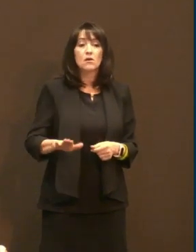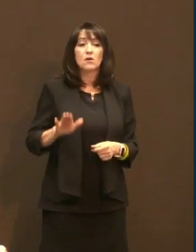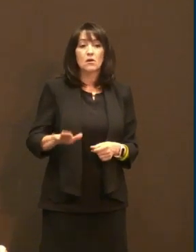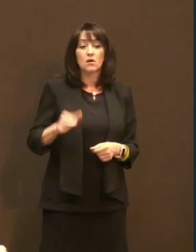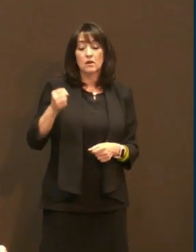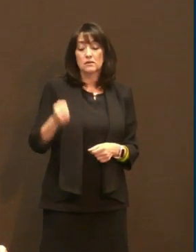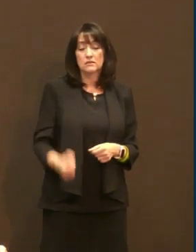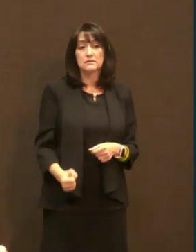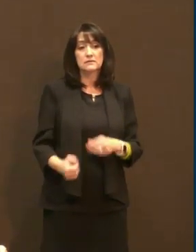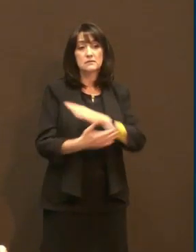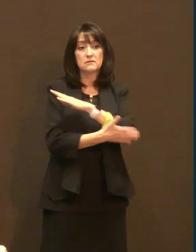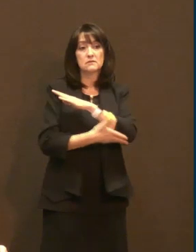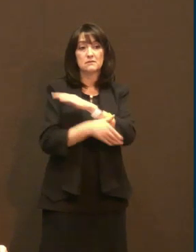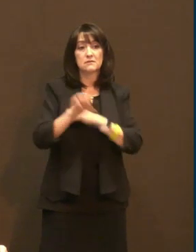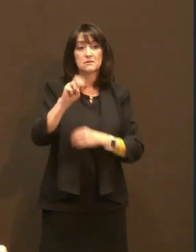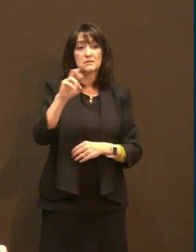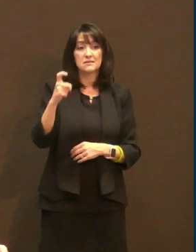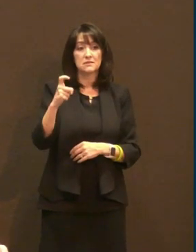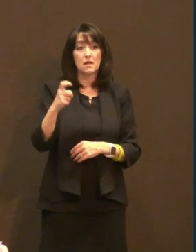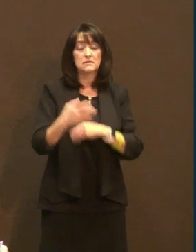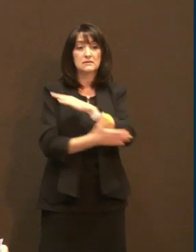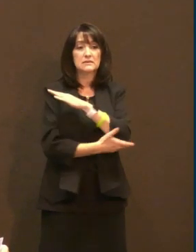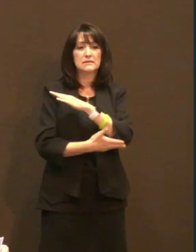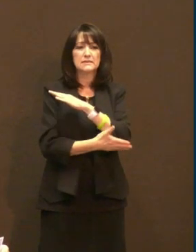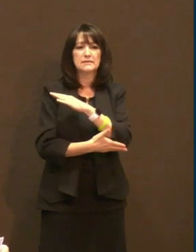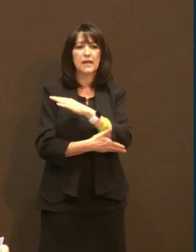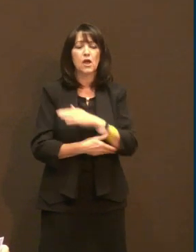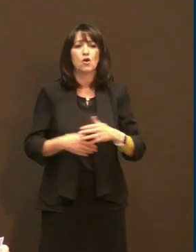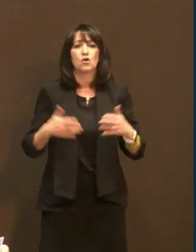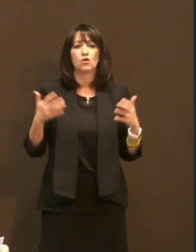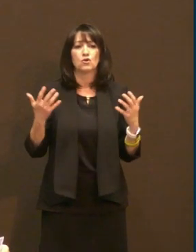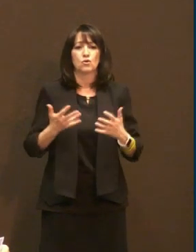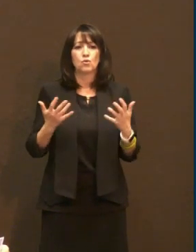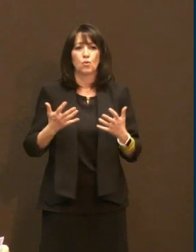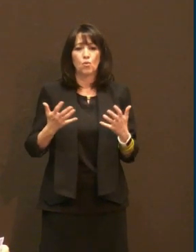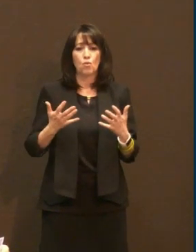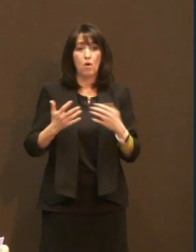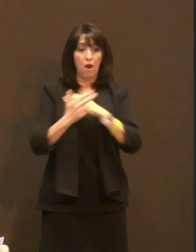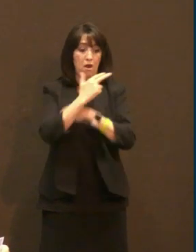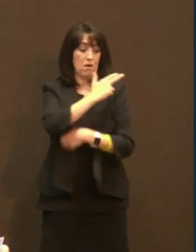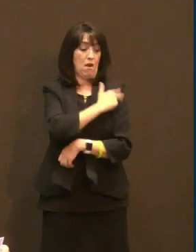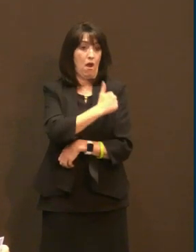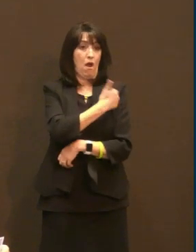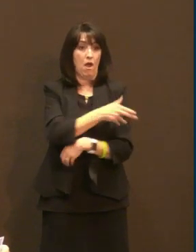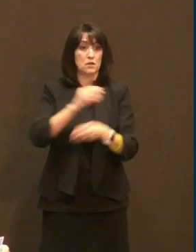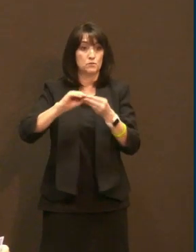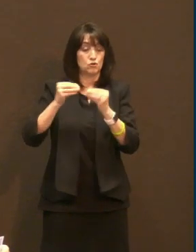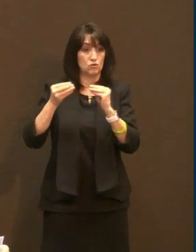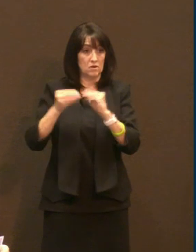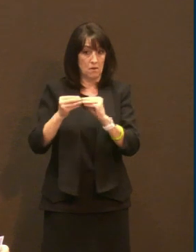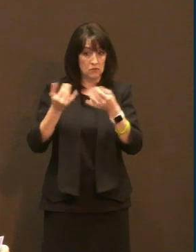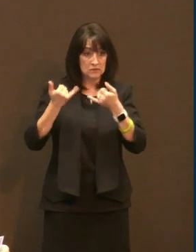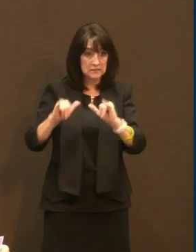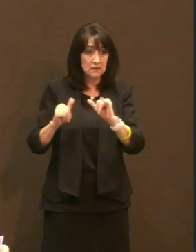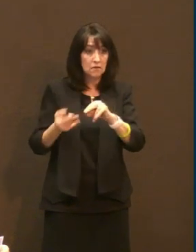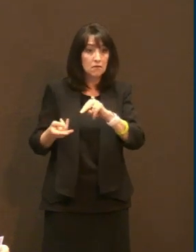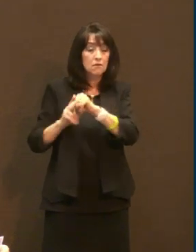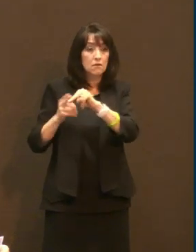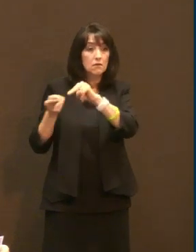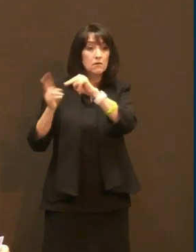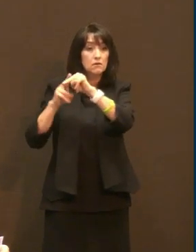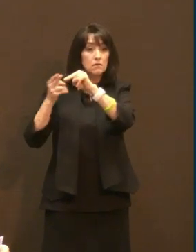Yes, so we actually have seen a decline in new hospitalizations statewide. I